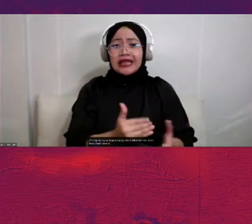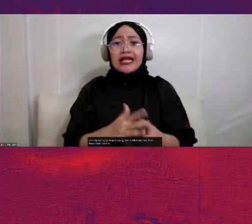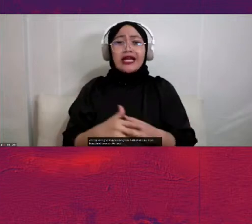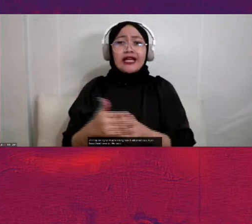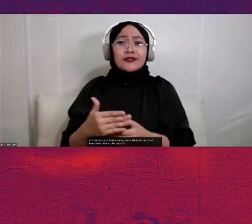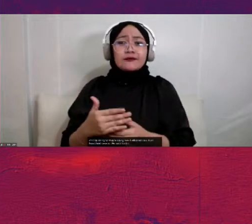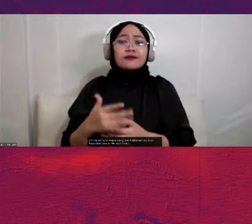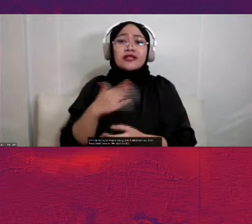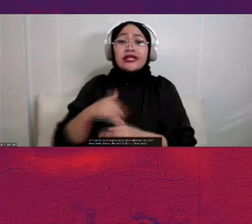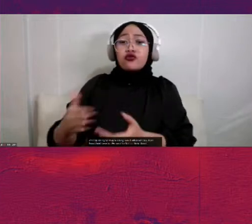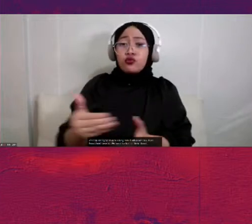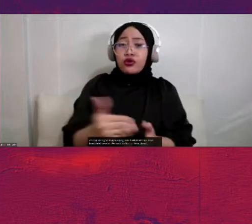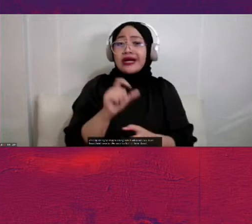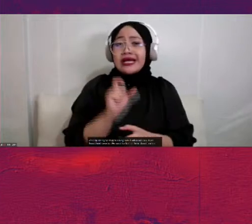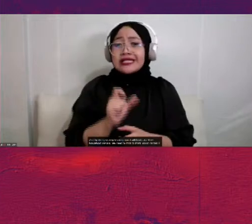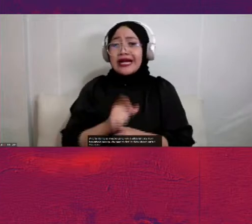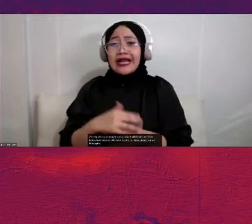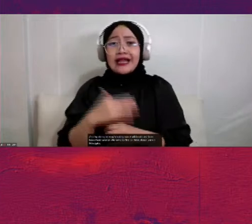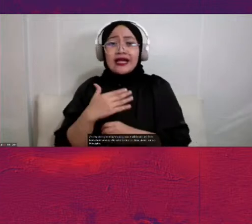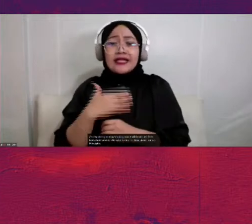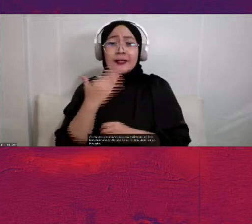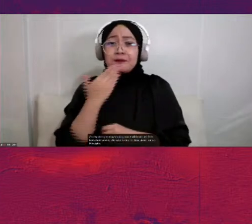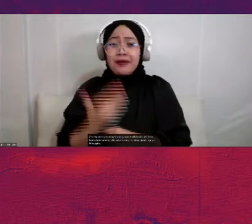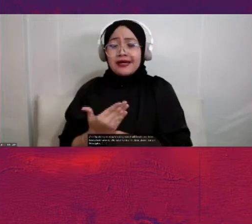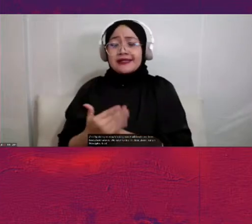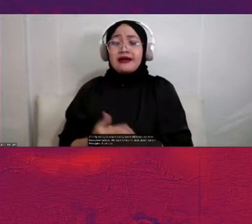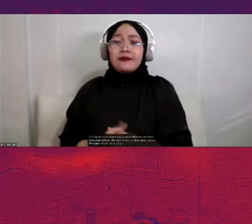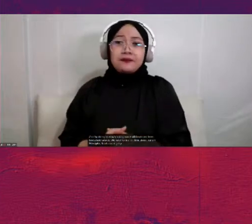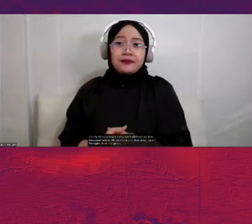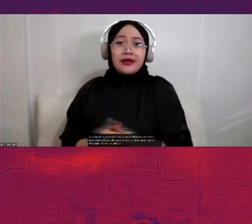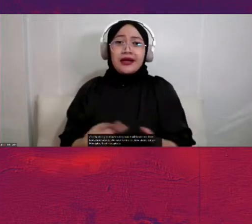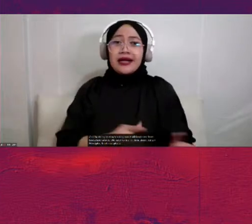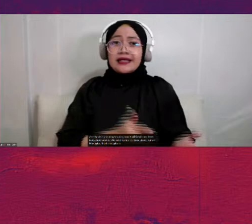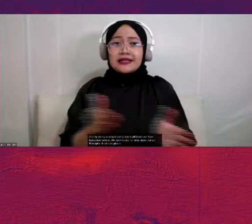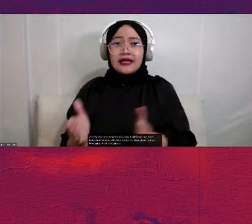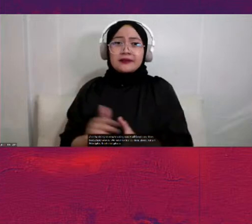we need first to think about certain principles. Next slide, please.